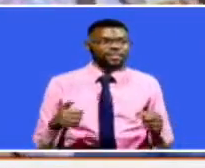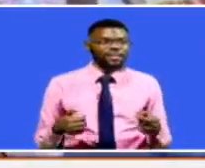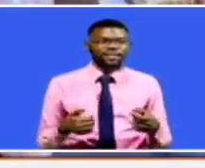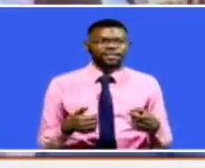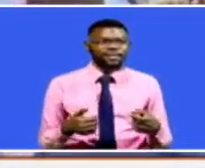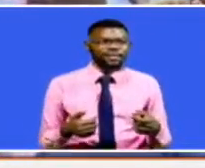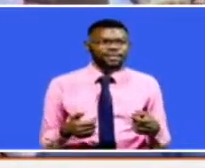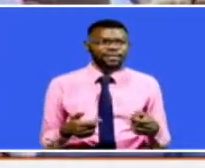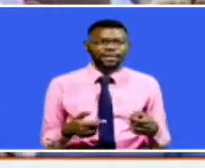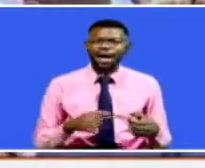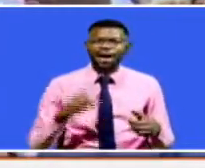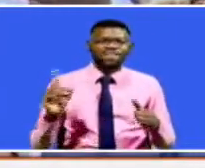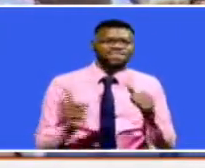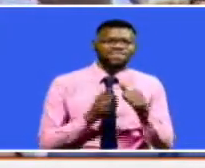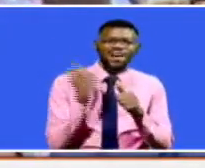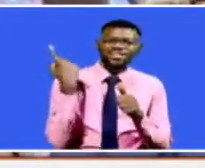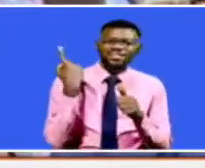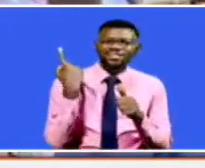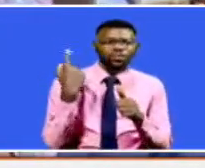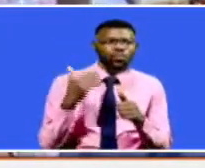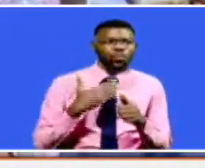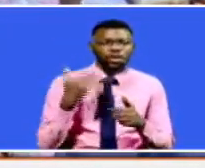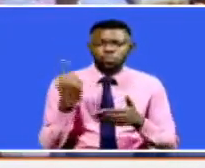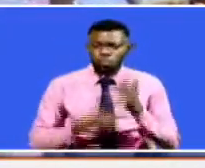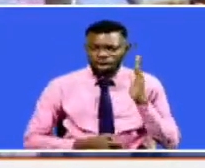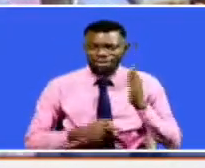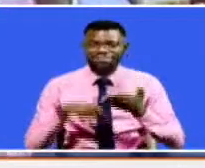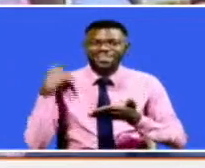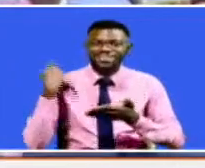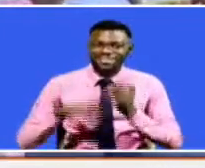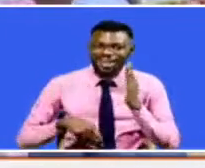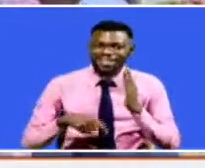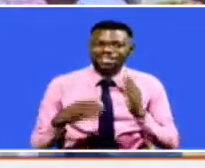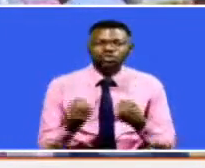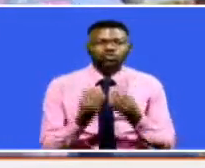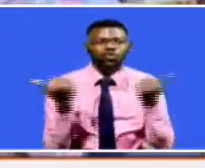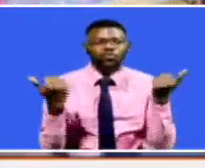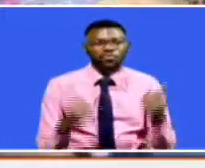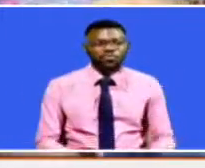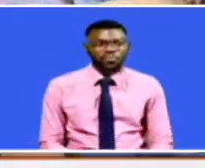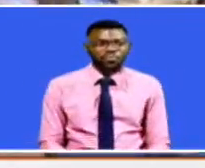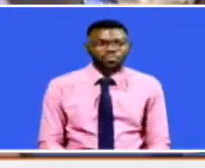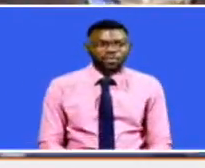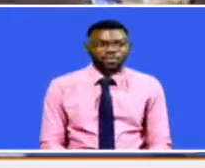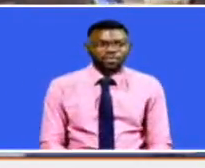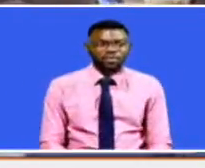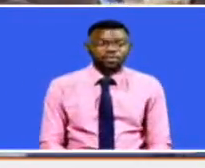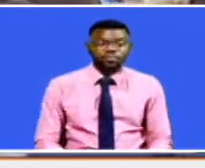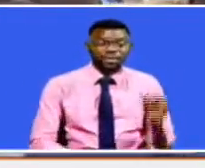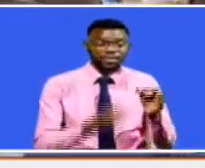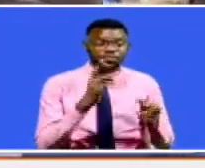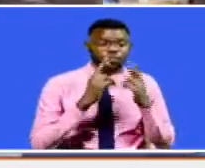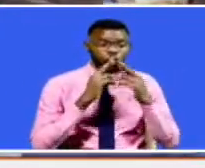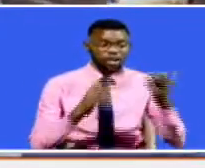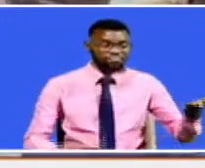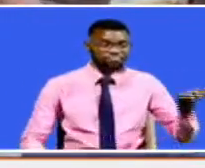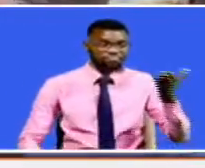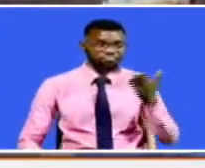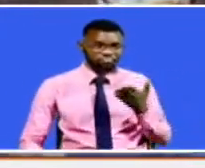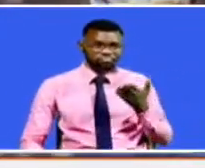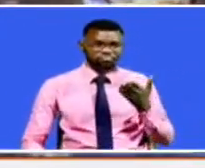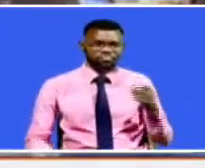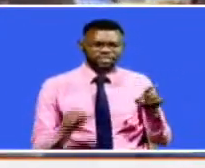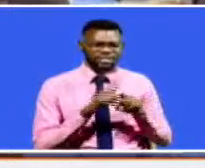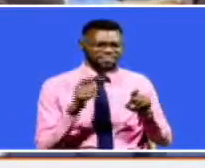wanasema kitu ya kwanza na kuangalia karama ya maisha. Kama nyinyi mnaleta hiyo report, hata